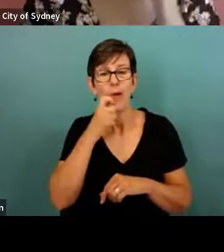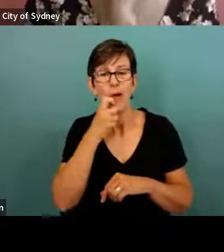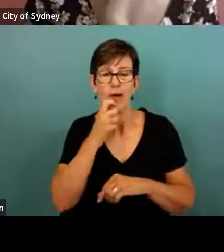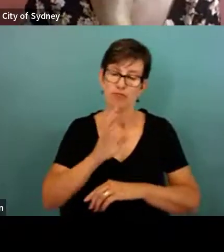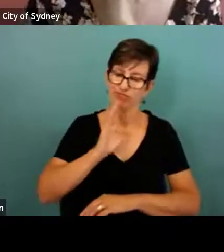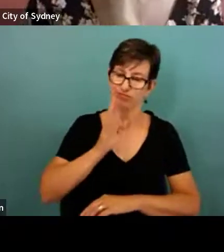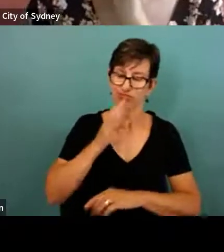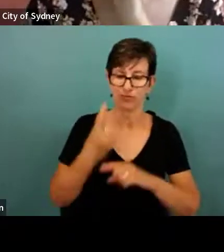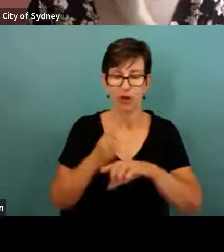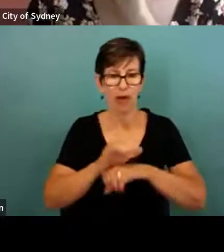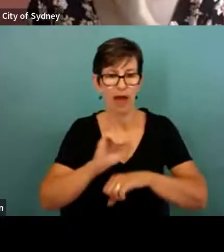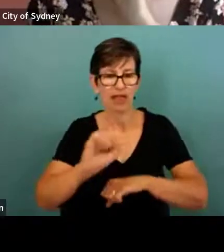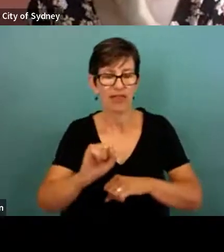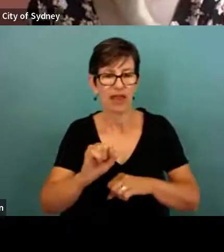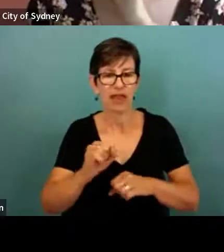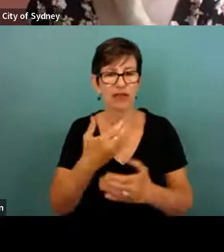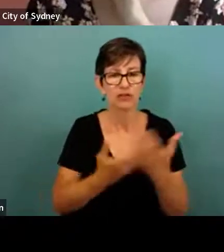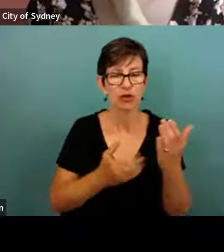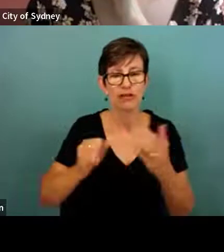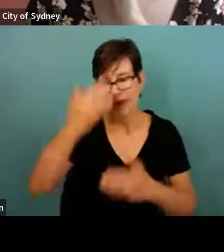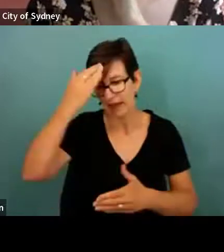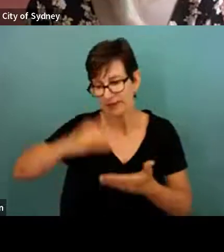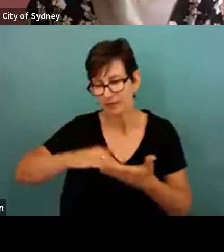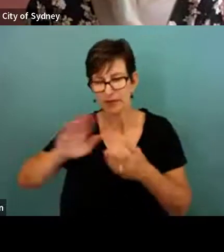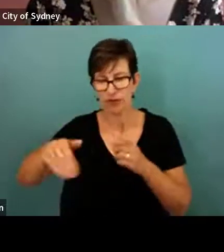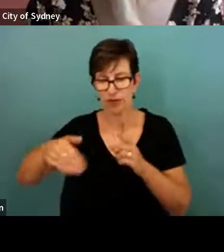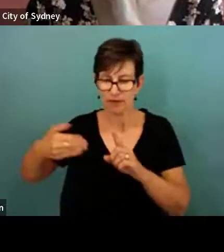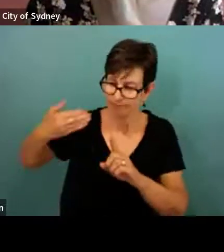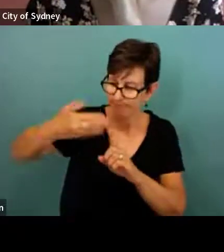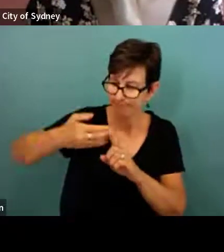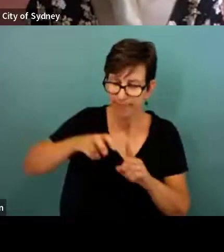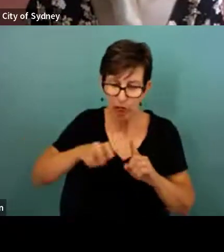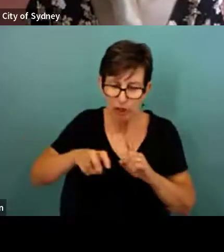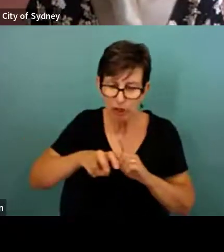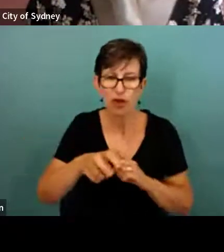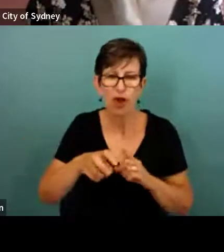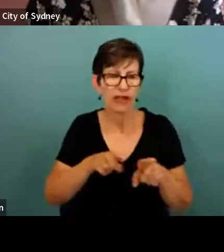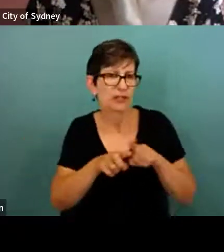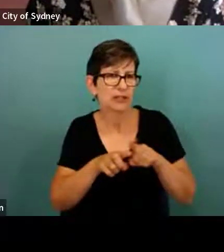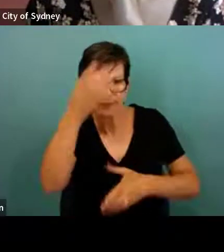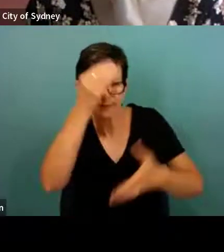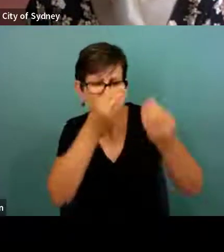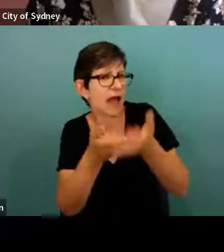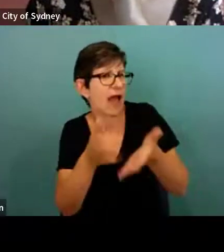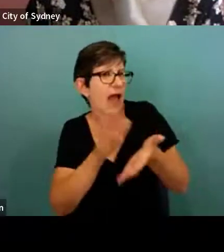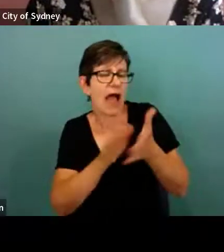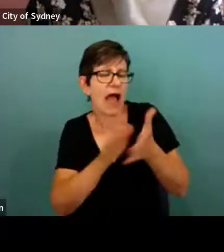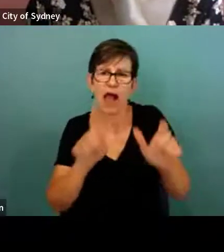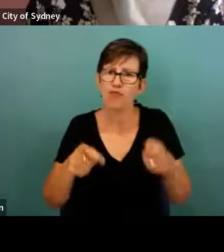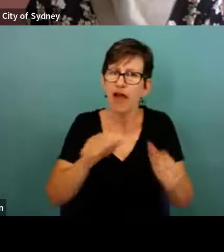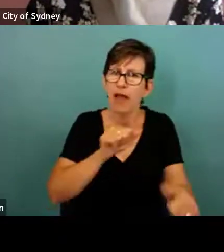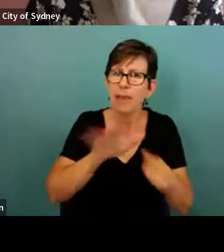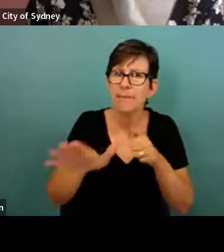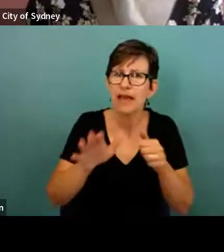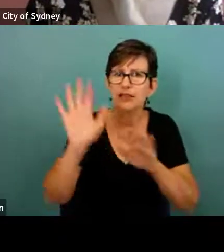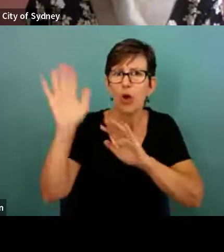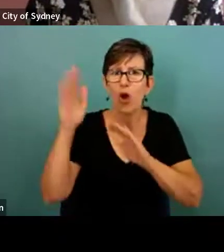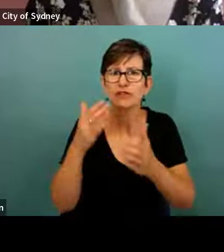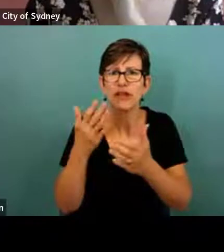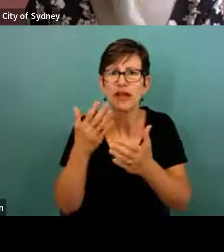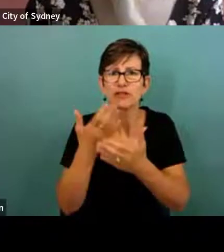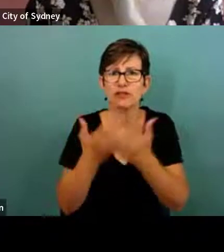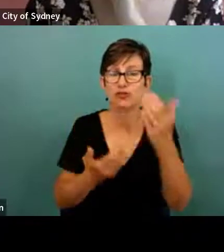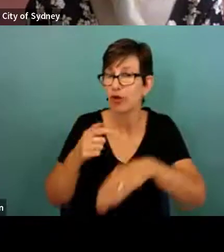stories and experiences of their journeys, learning about how to provide the best Auslan story times for